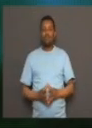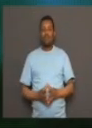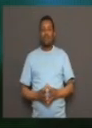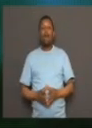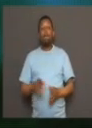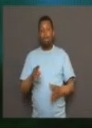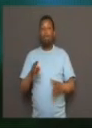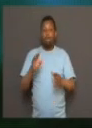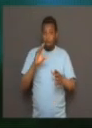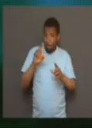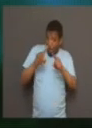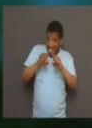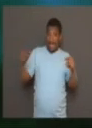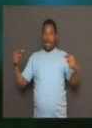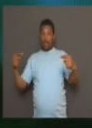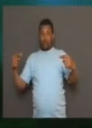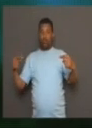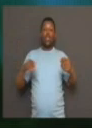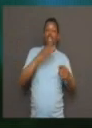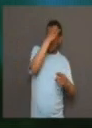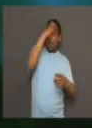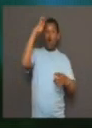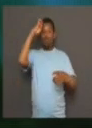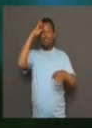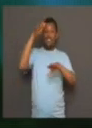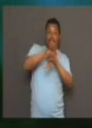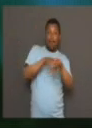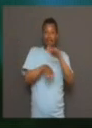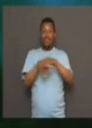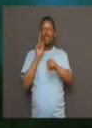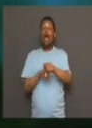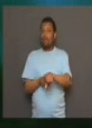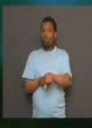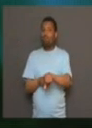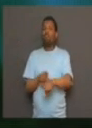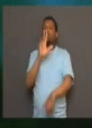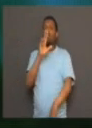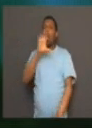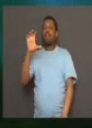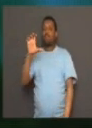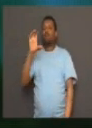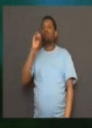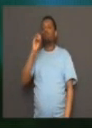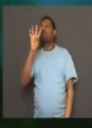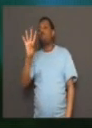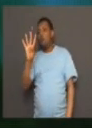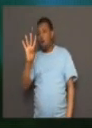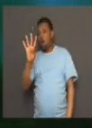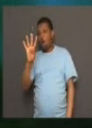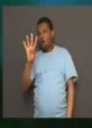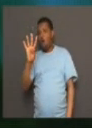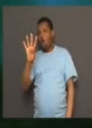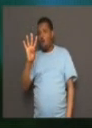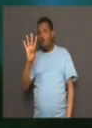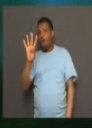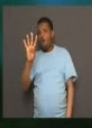By contrast, Europe's doubling time is 304